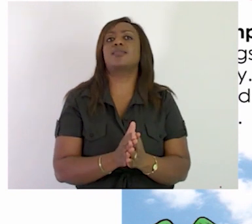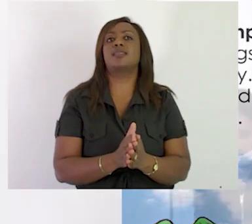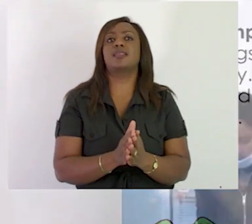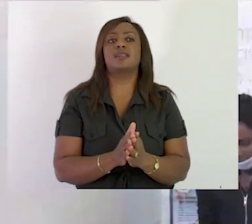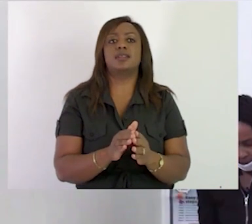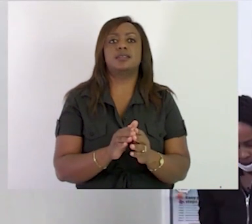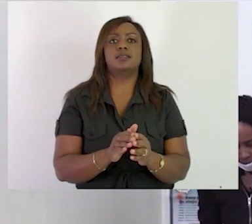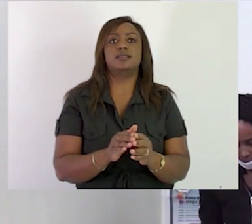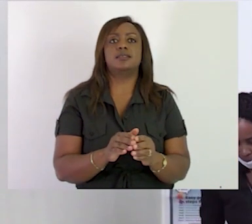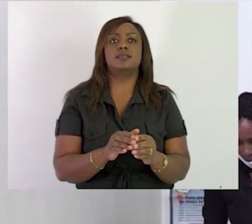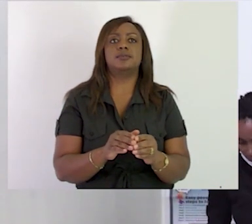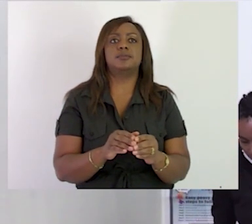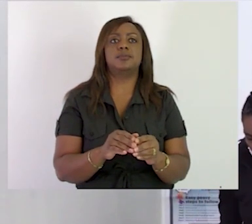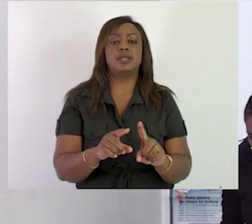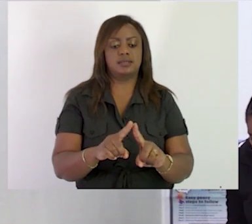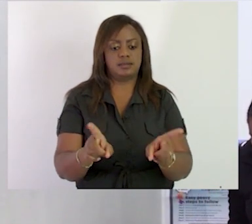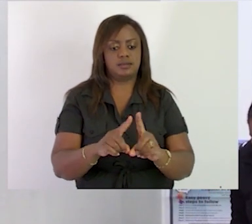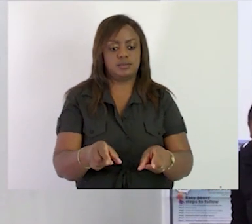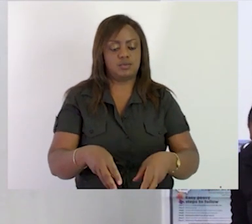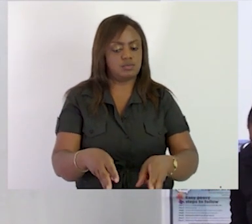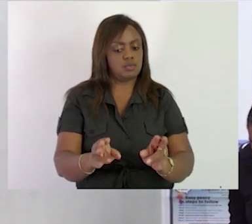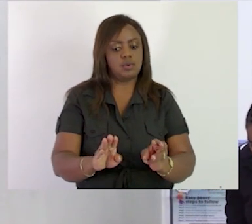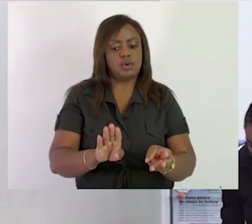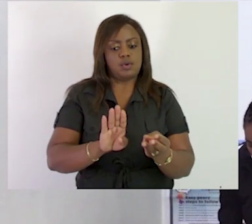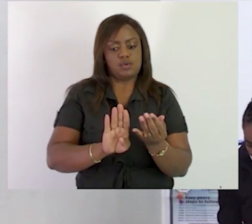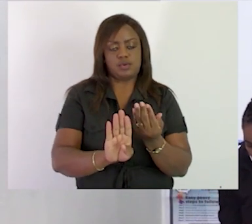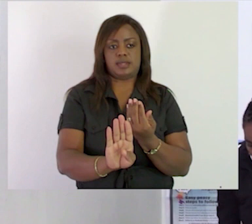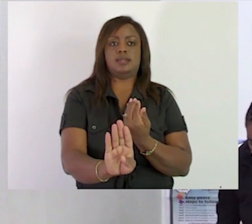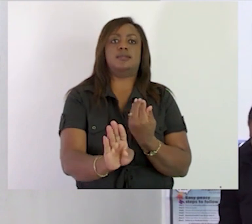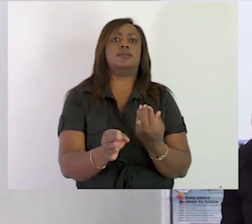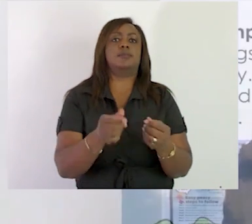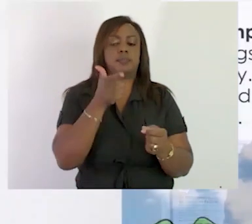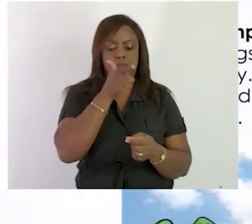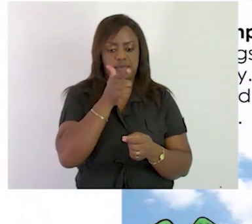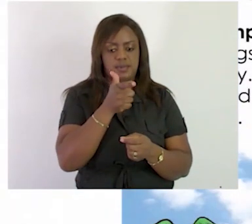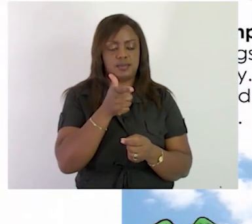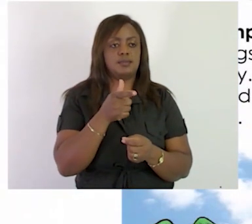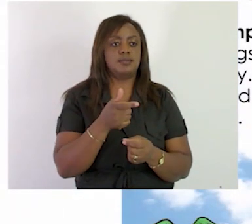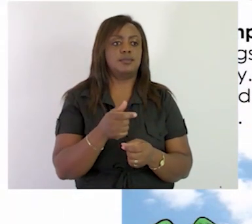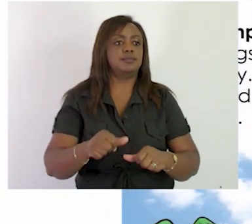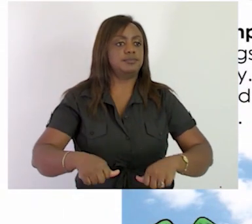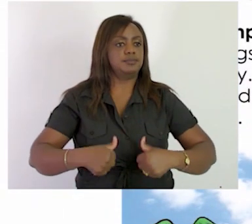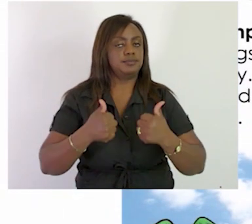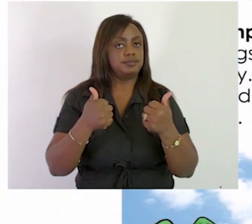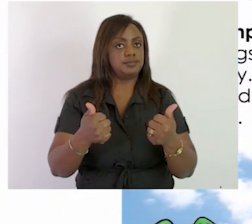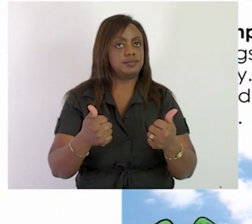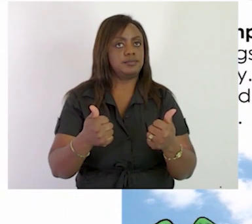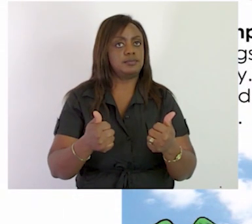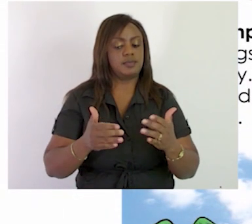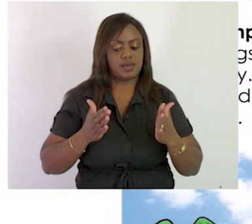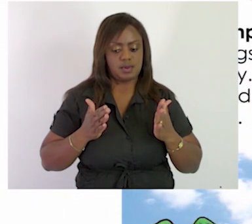on different kinds of methods of maintaining sexual health, risky sexual practices, and the physical